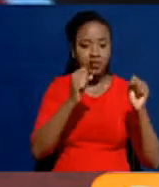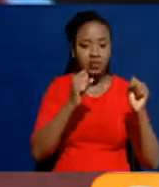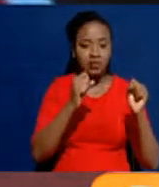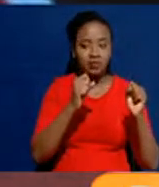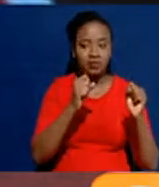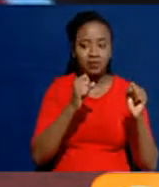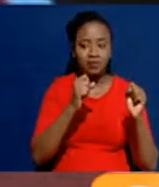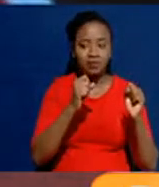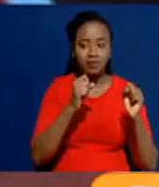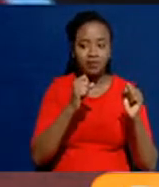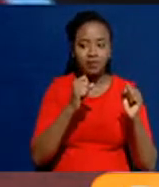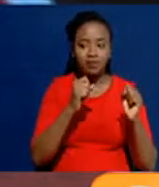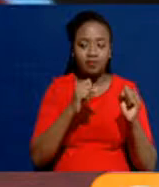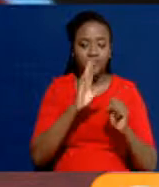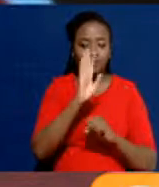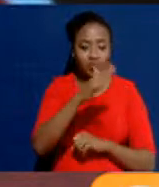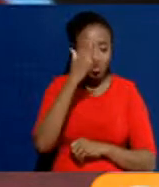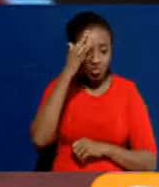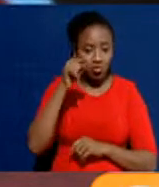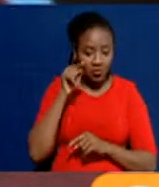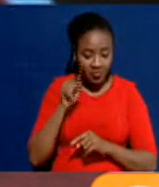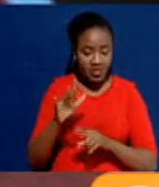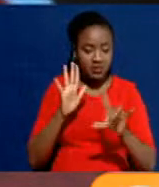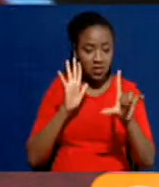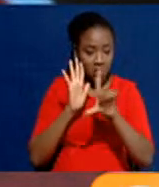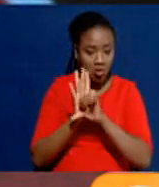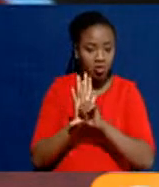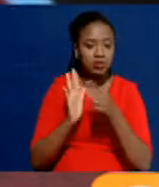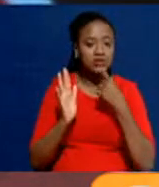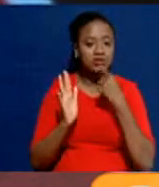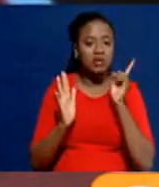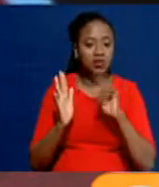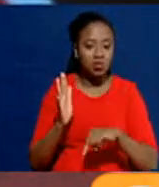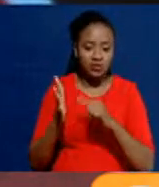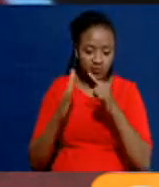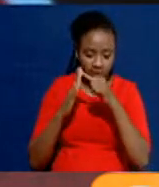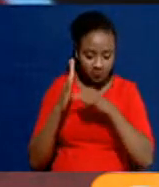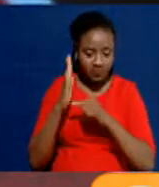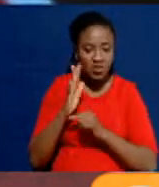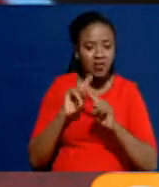told his boss, this is what the law says, but what do you want?